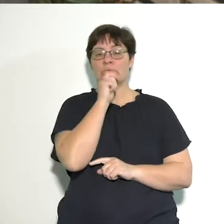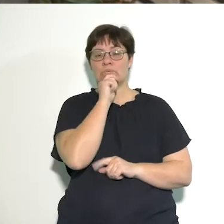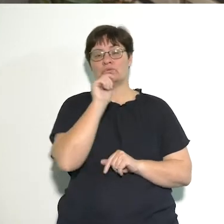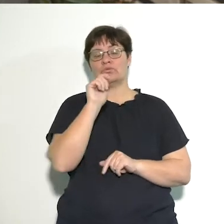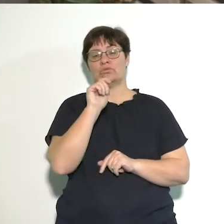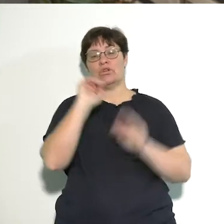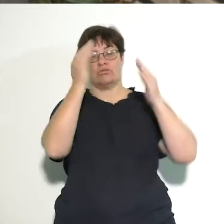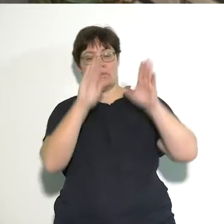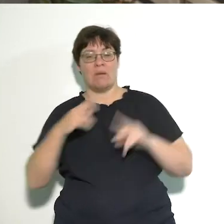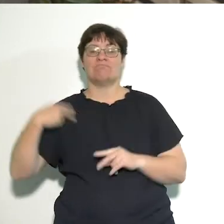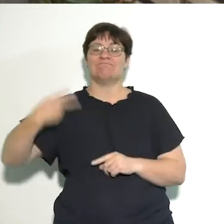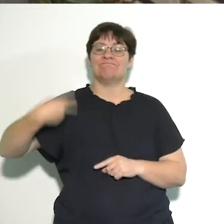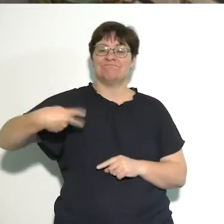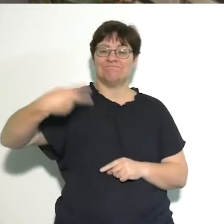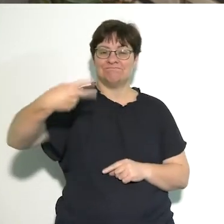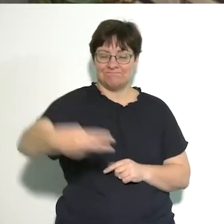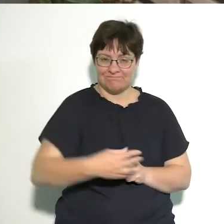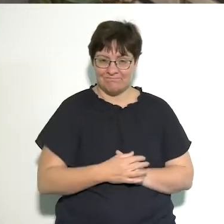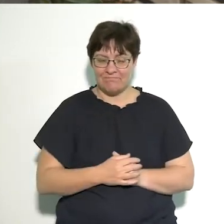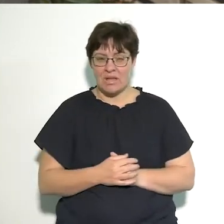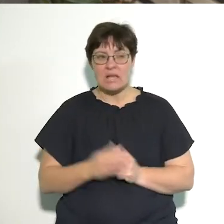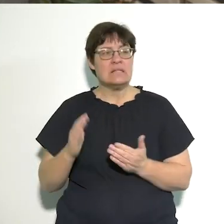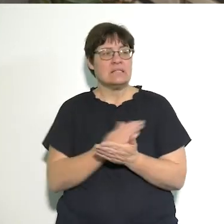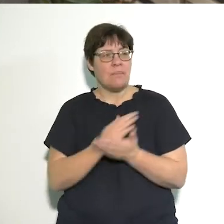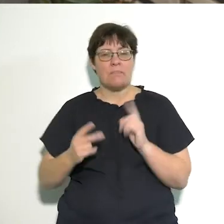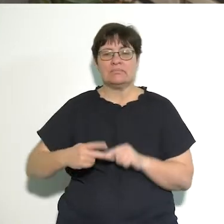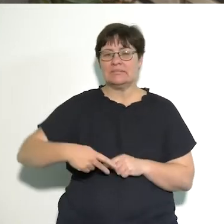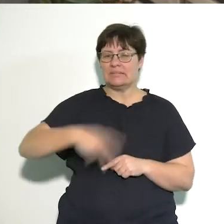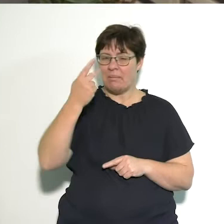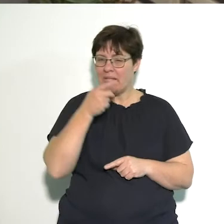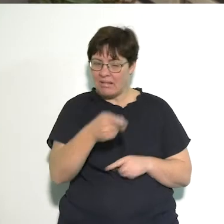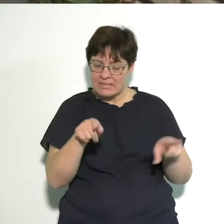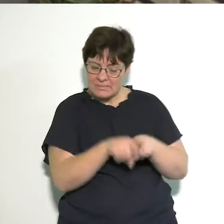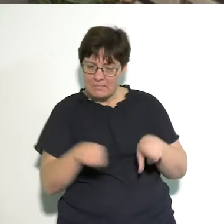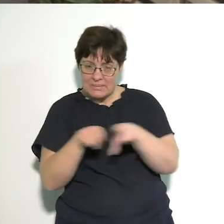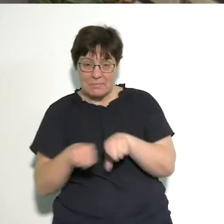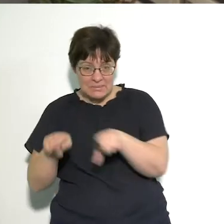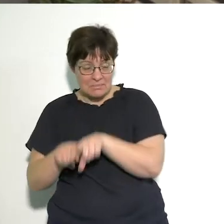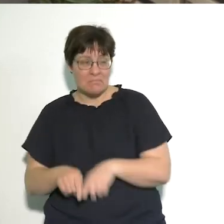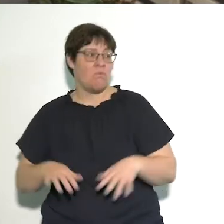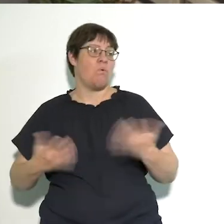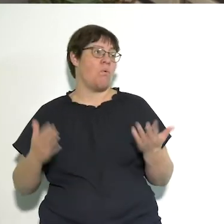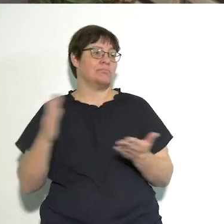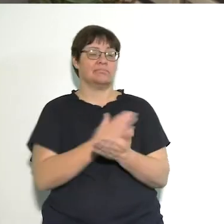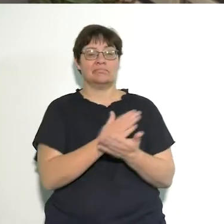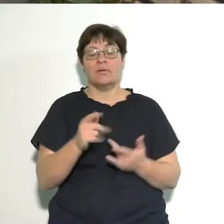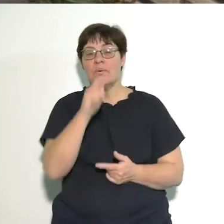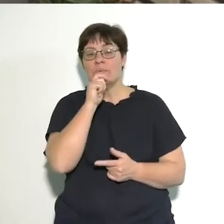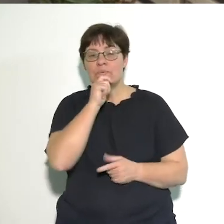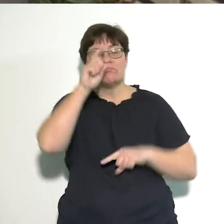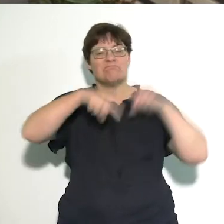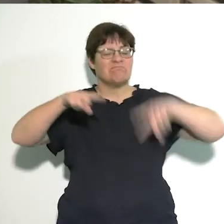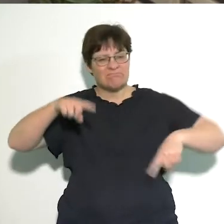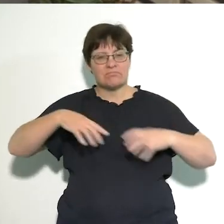a shape in a repeated format. Sometimes you want to double up on the same shape. Sometimes you want to just